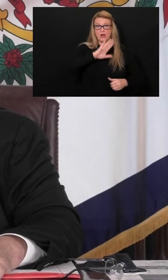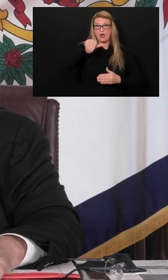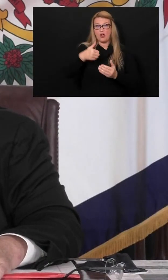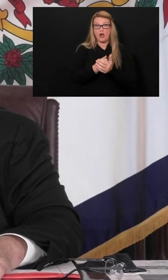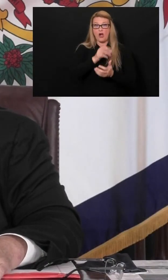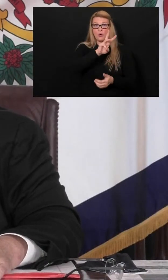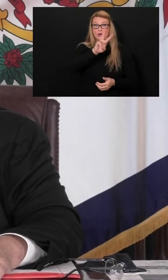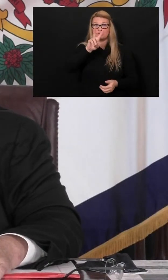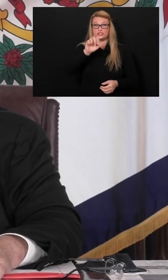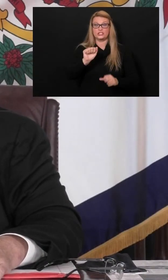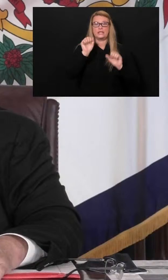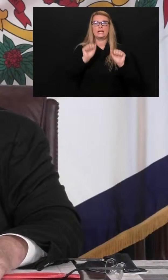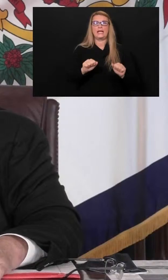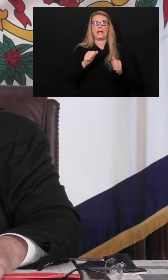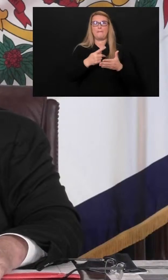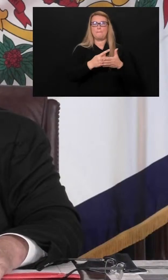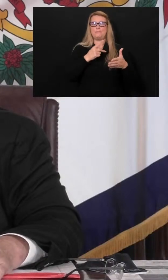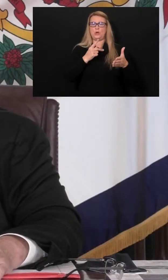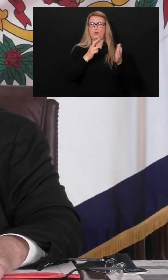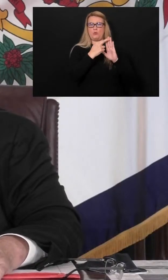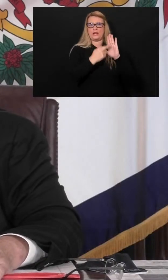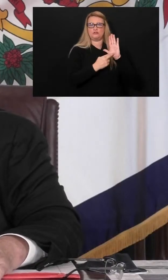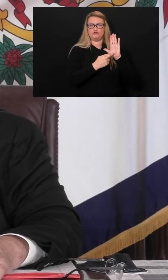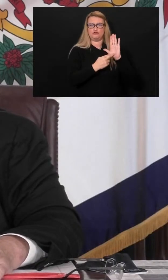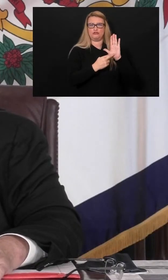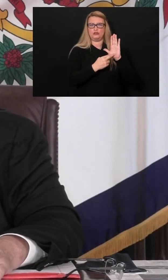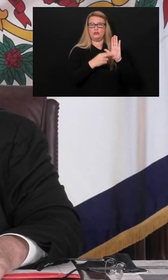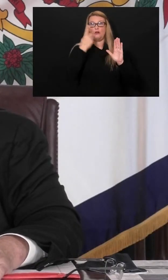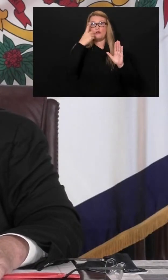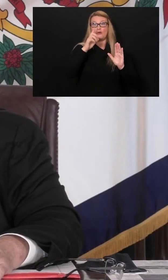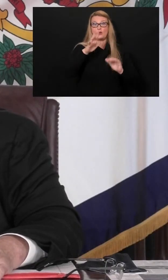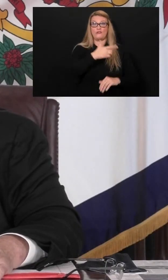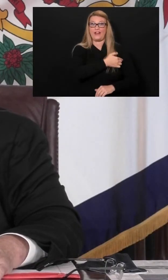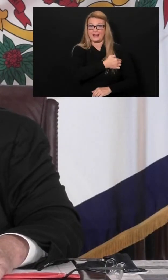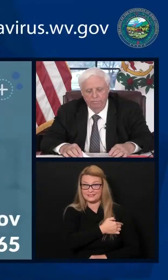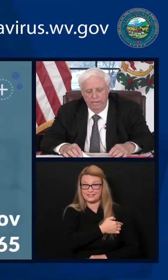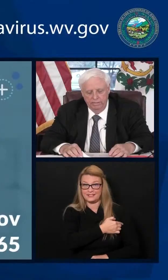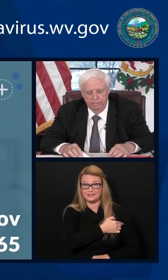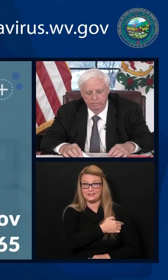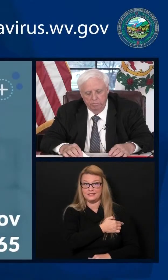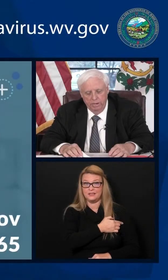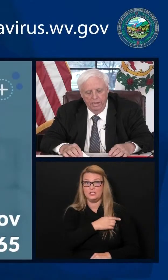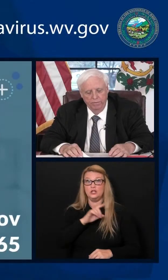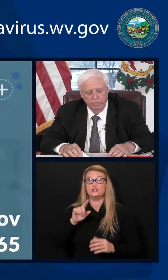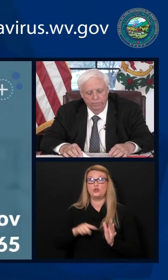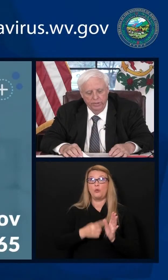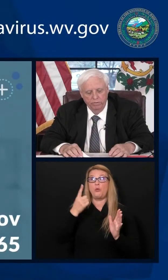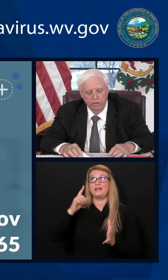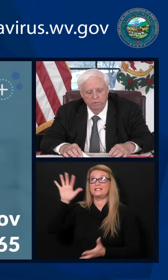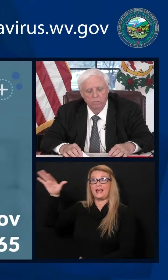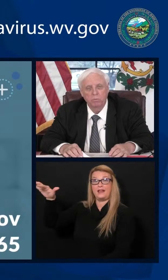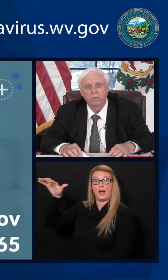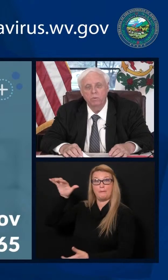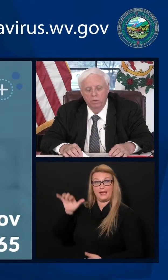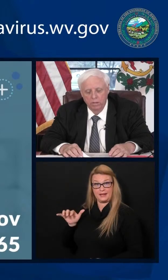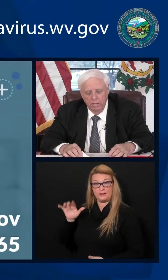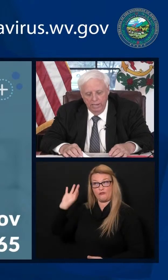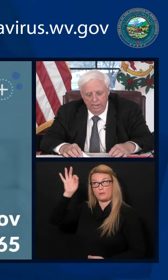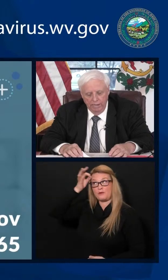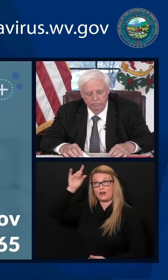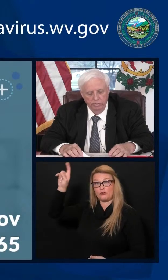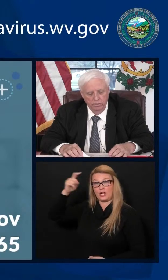now pre-register to get their vaccine. And as we get the vaccine supply from the federal government, we